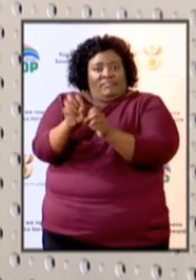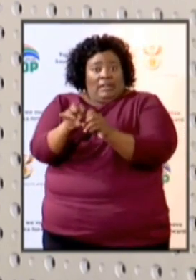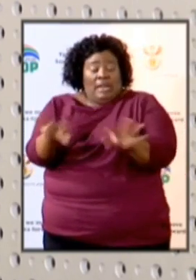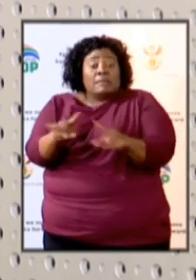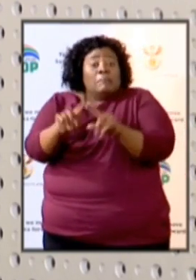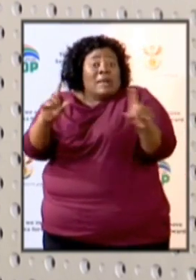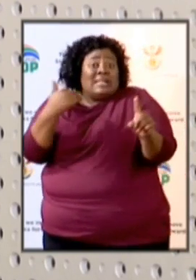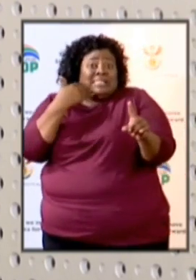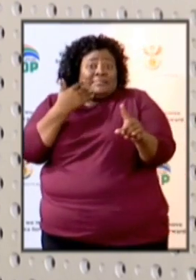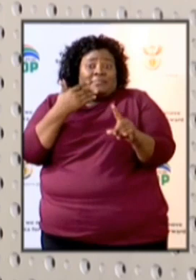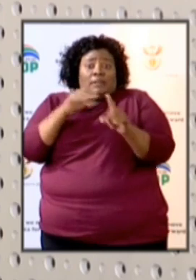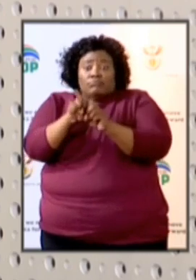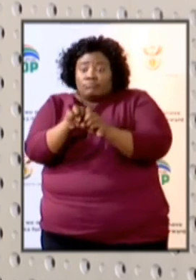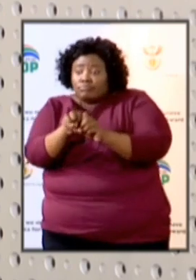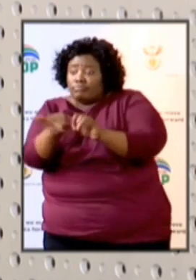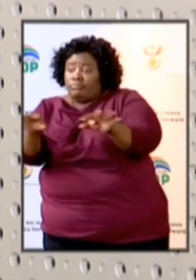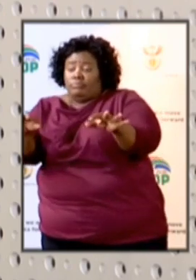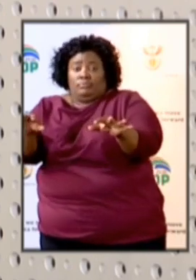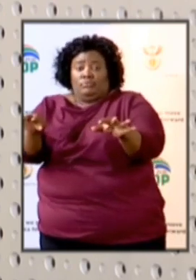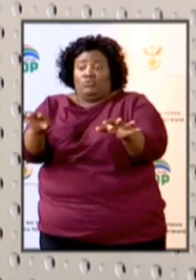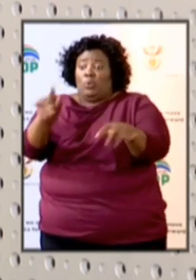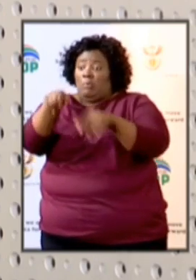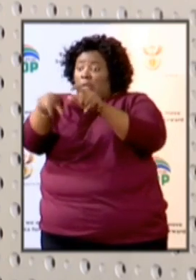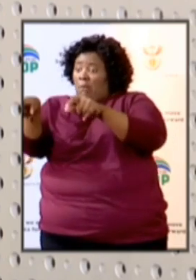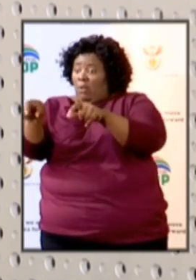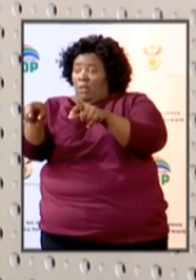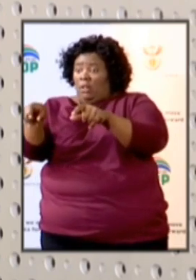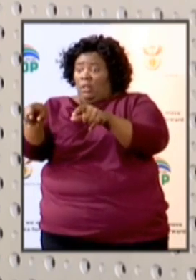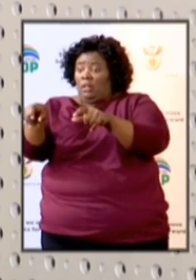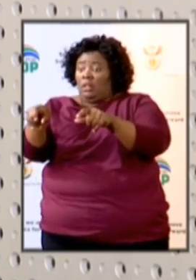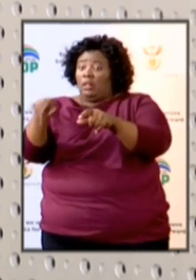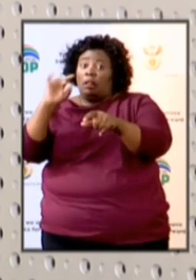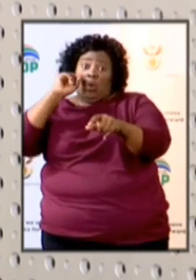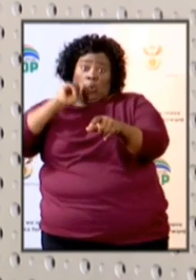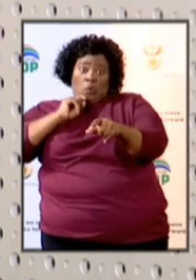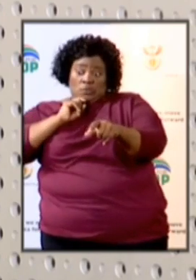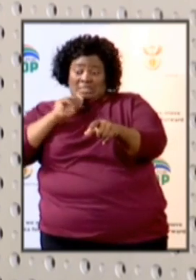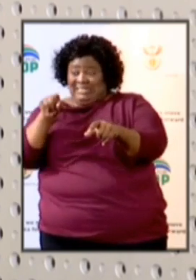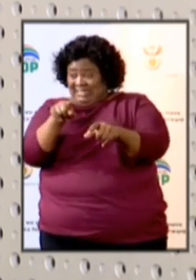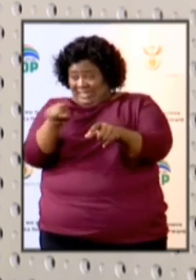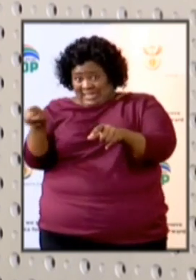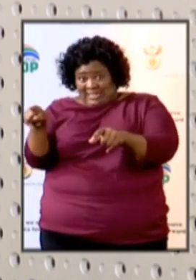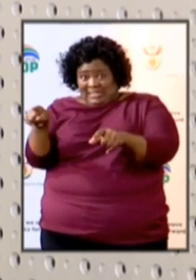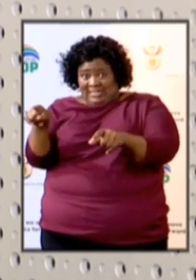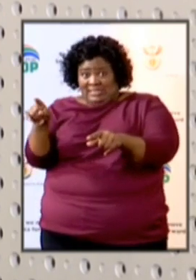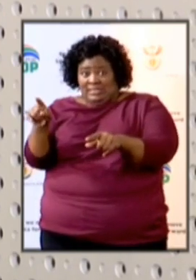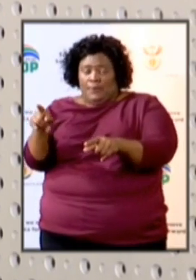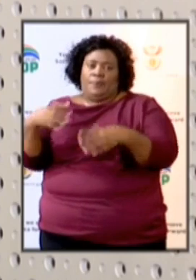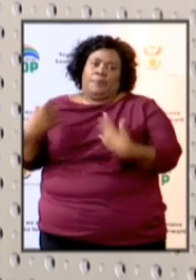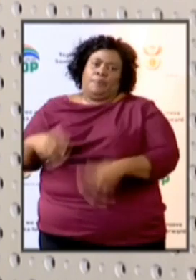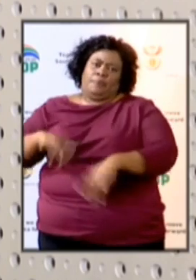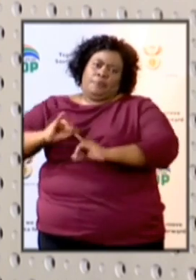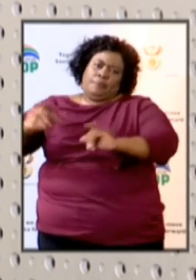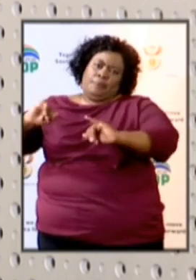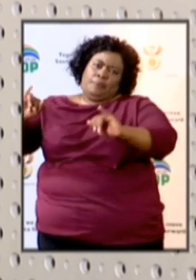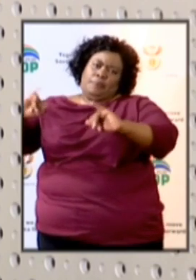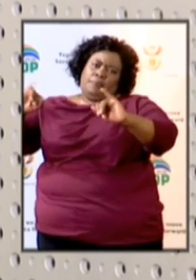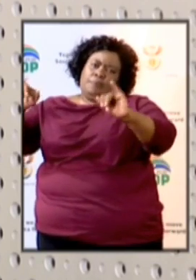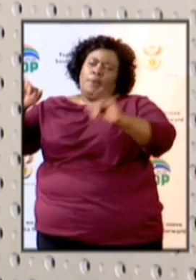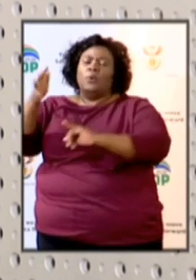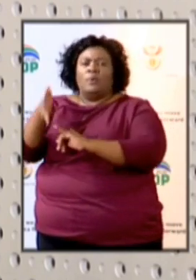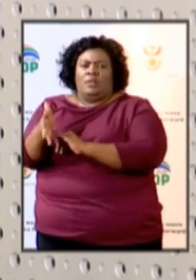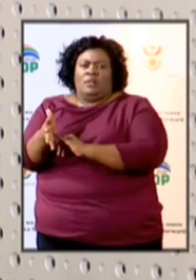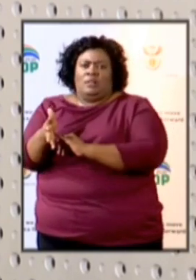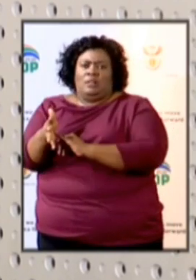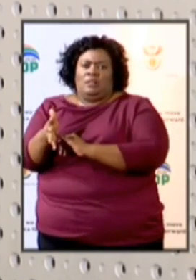if they spread it to older people, the older people are most likely going to have symptoms, and they are most